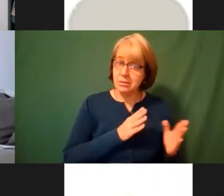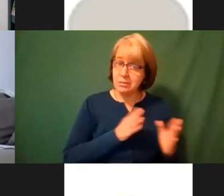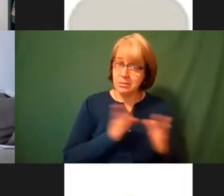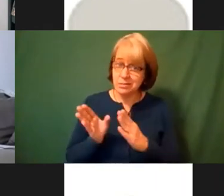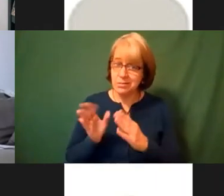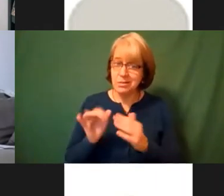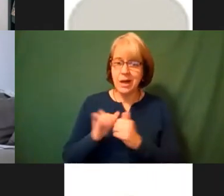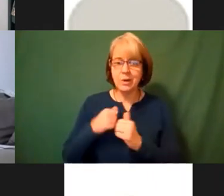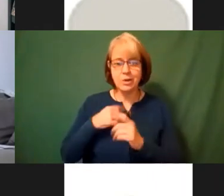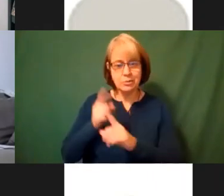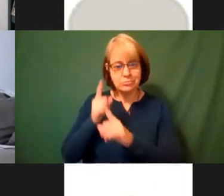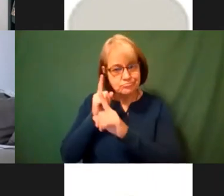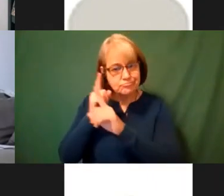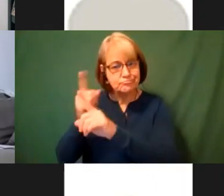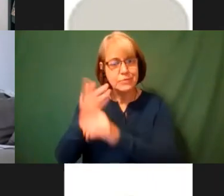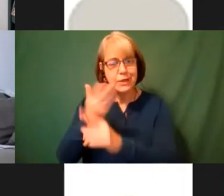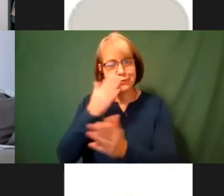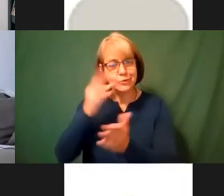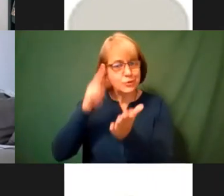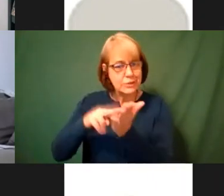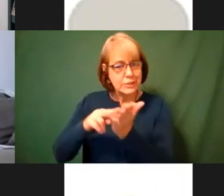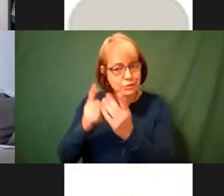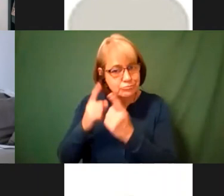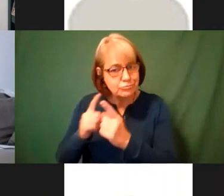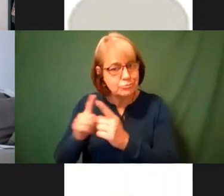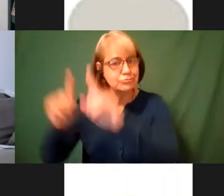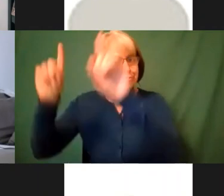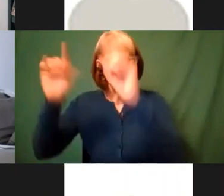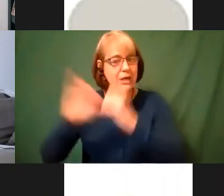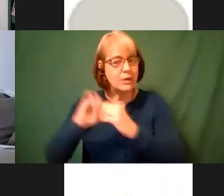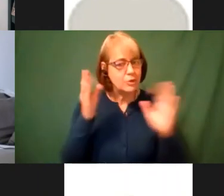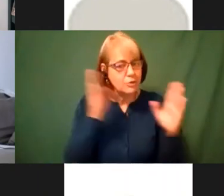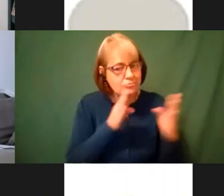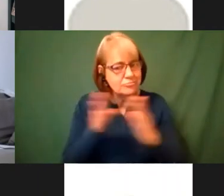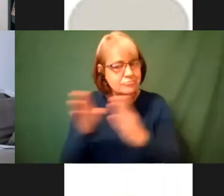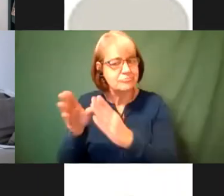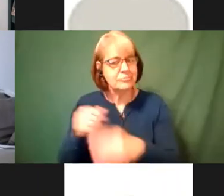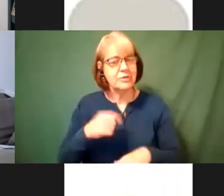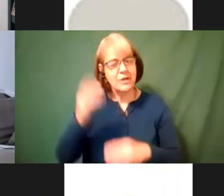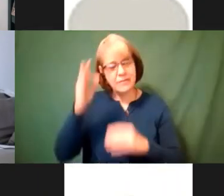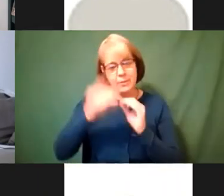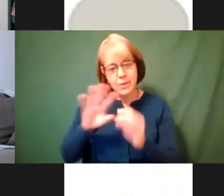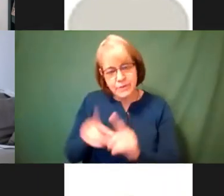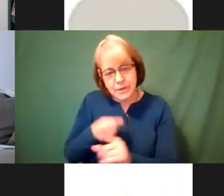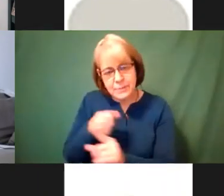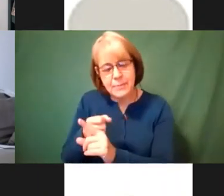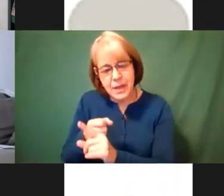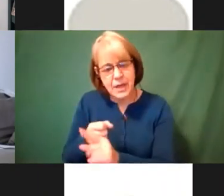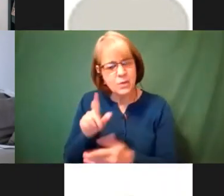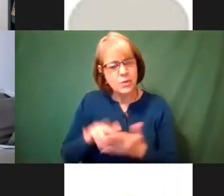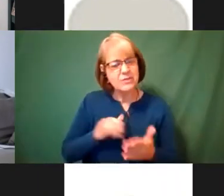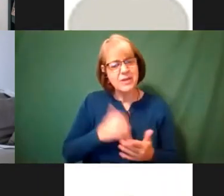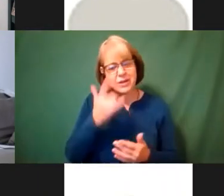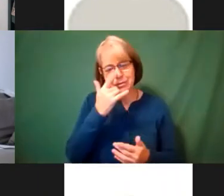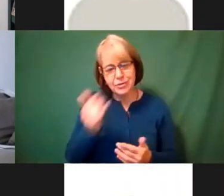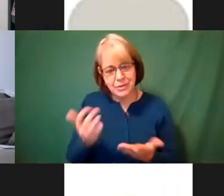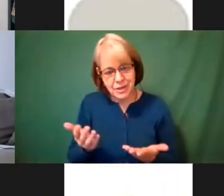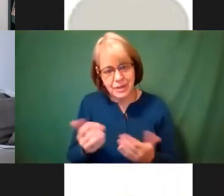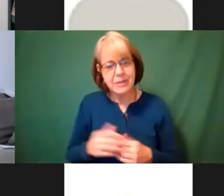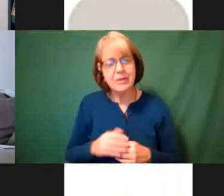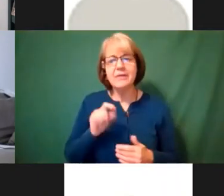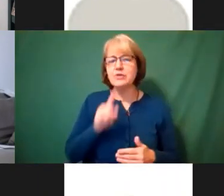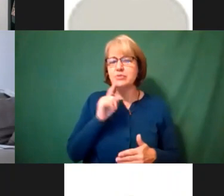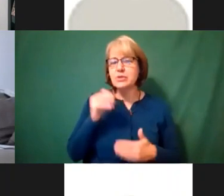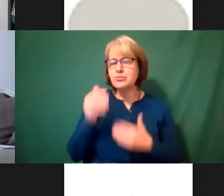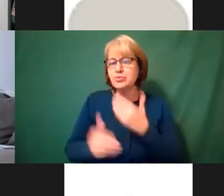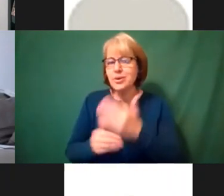of your good intentions, the impact of your good intentions? What does that look like? And understanding it as a process, not